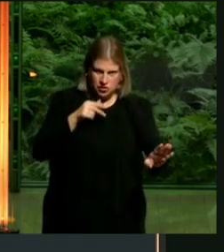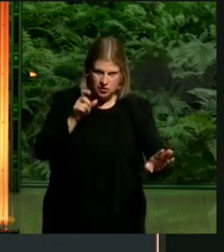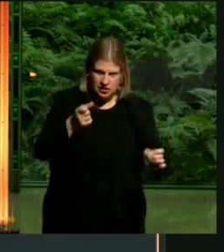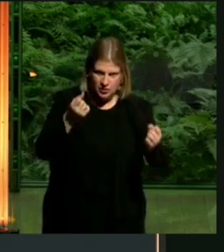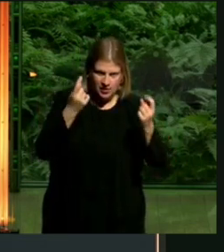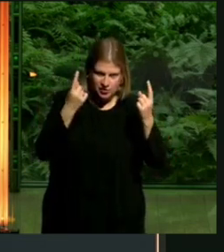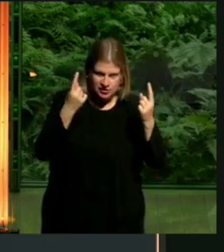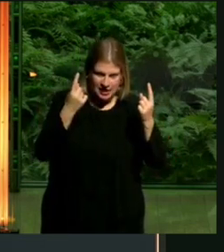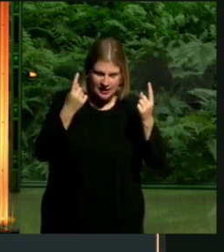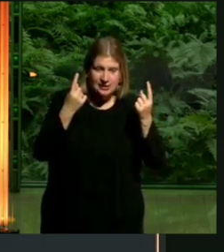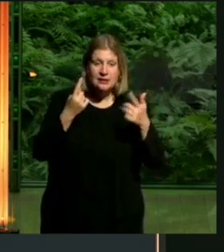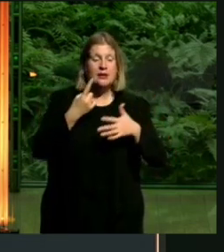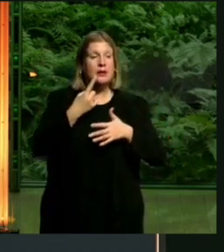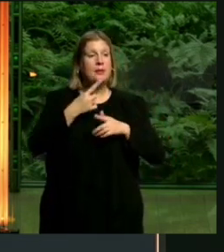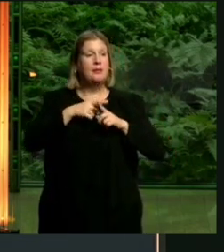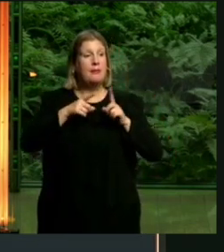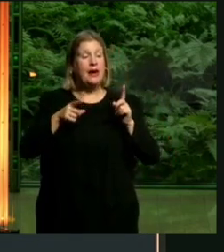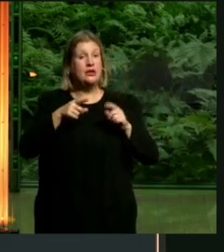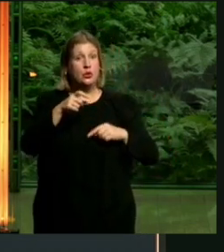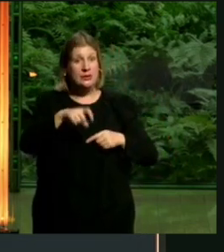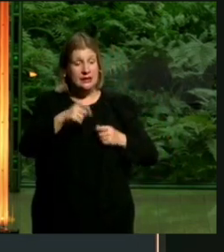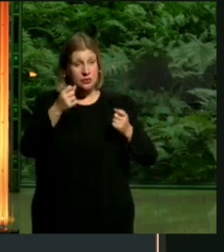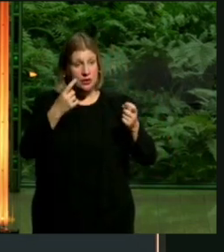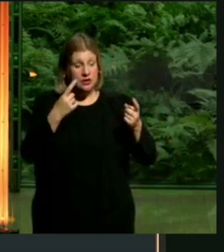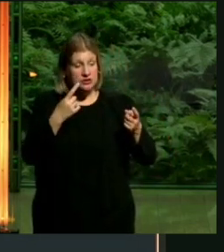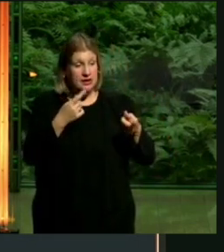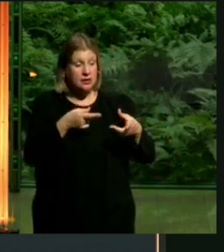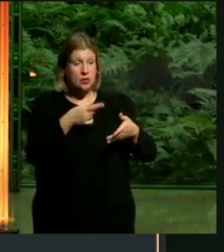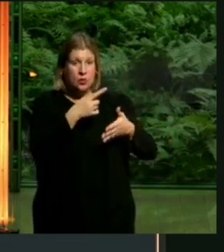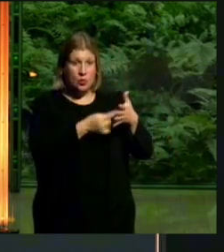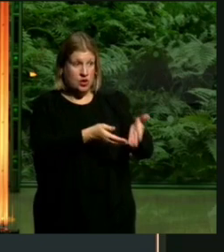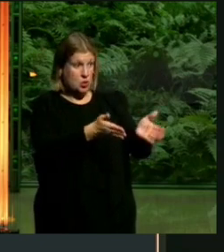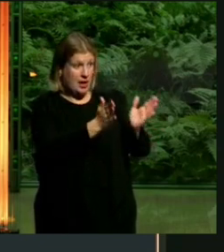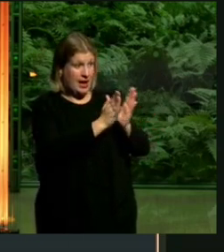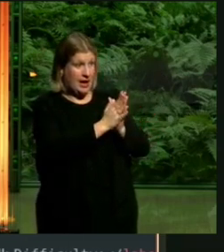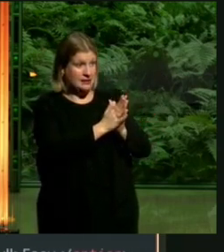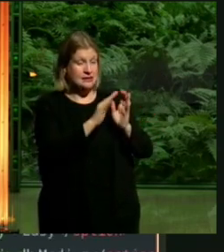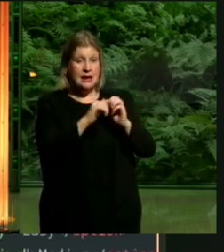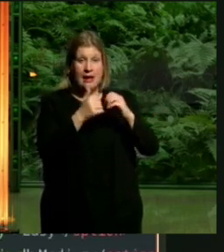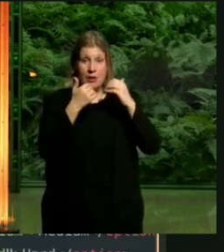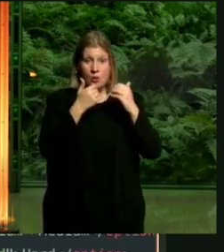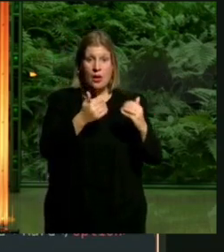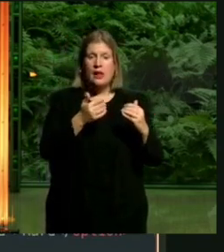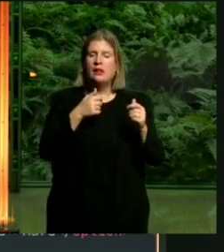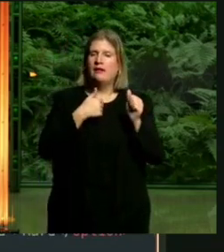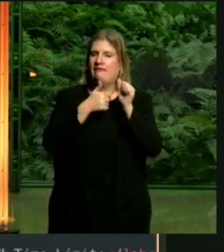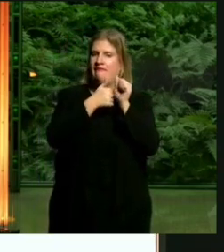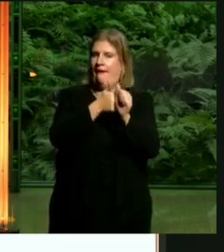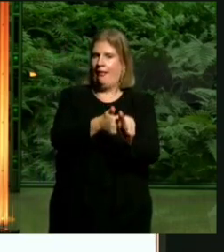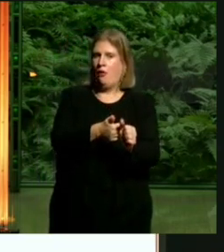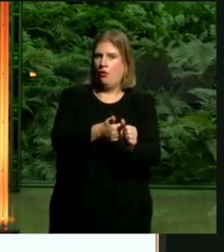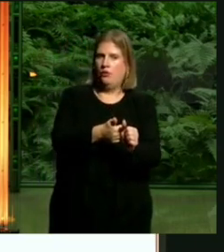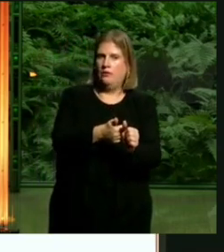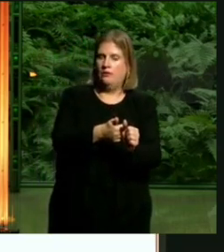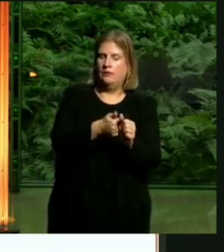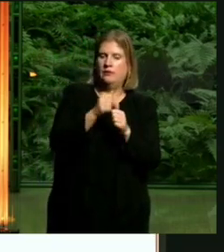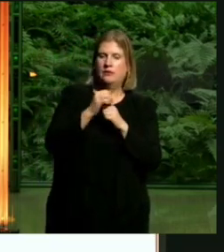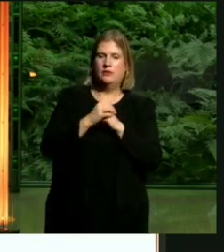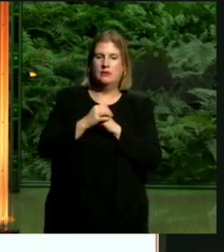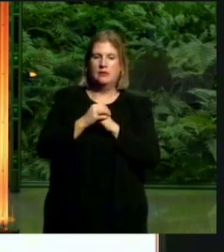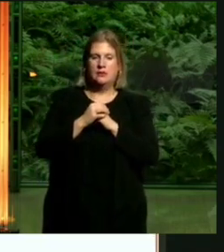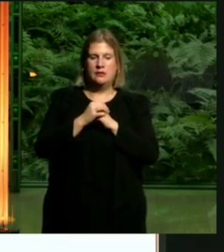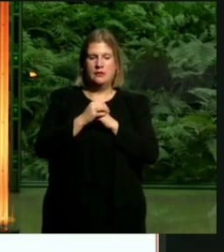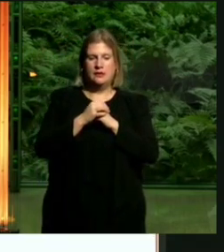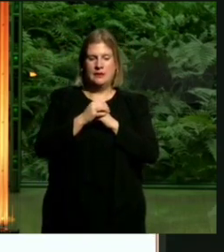doing. What you need to understand is what you asked and how well it followed that task. And you need to have a way